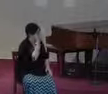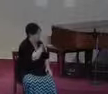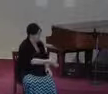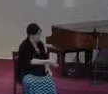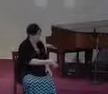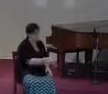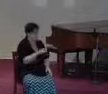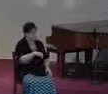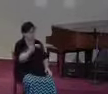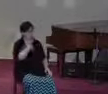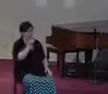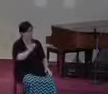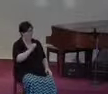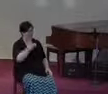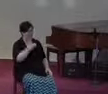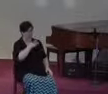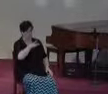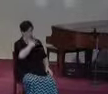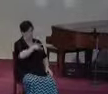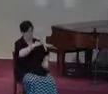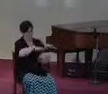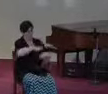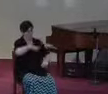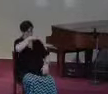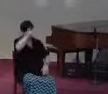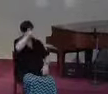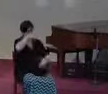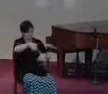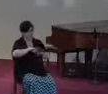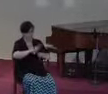This isn't I swear on my father's grave kind of stuff.